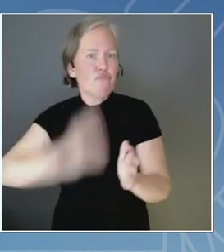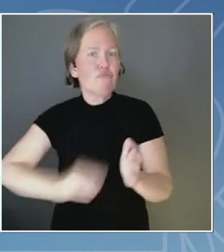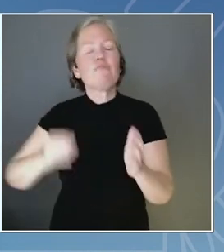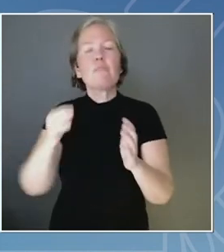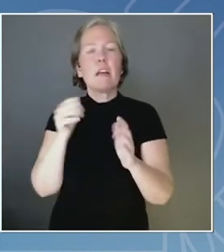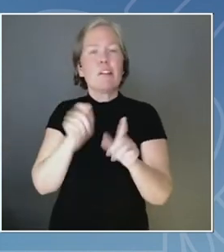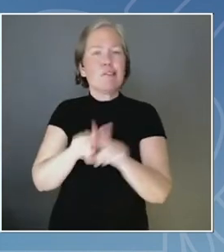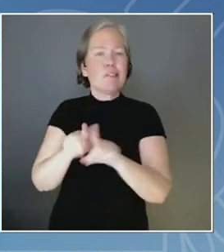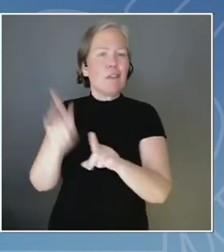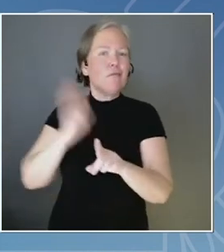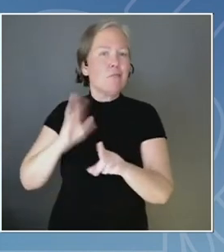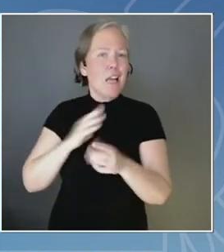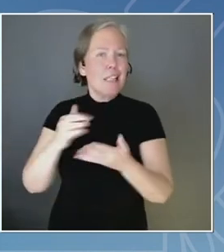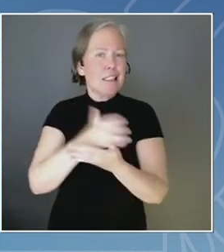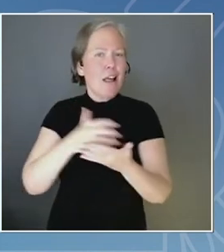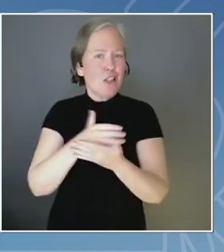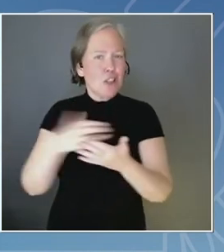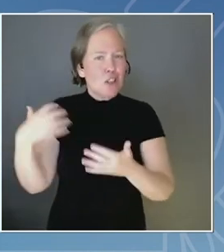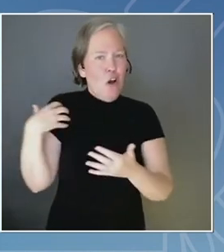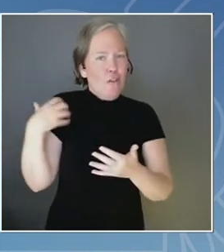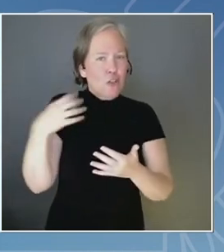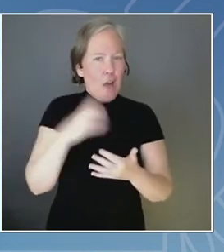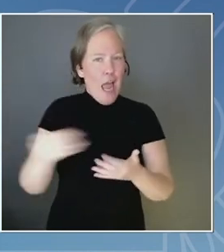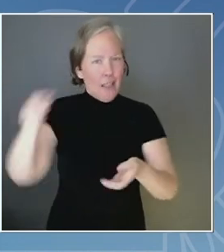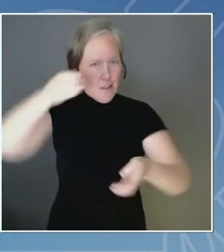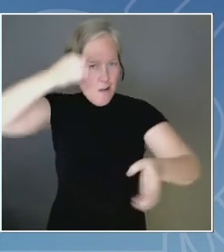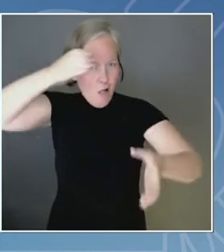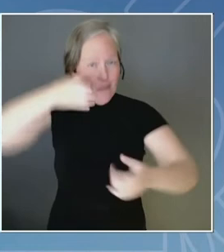scholar. Dr. Park, the floor is yours.